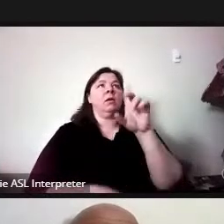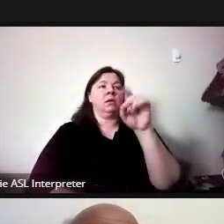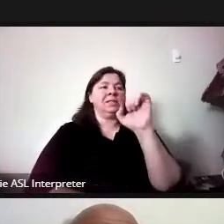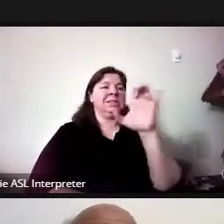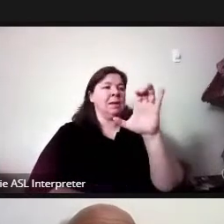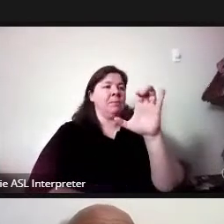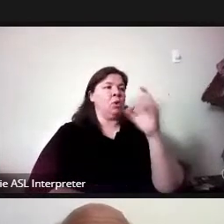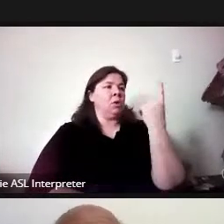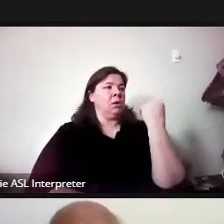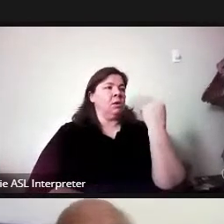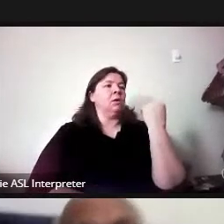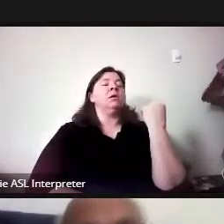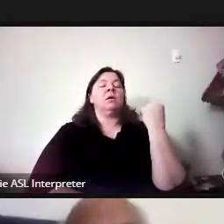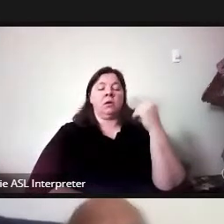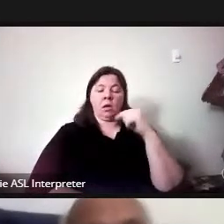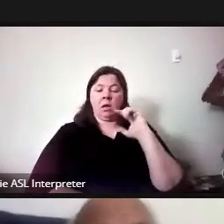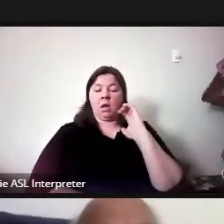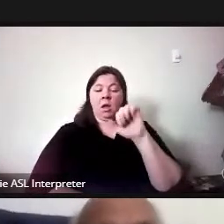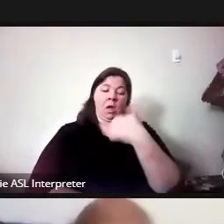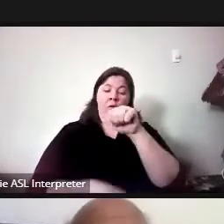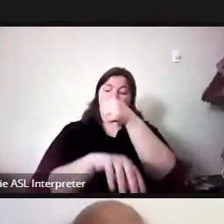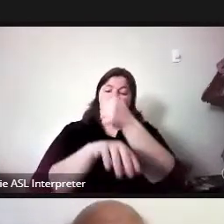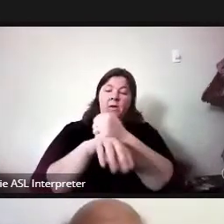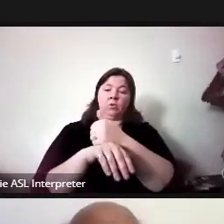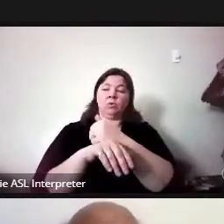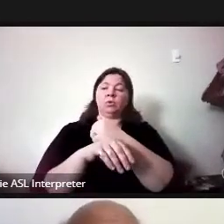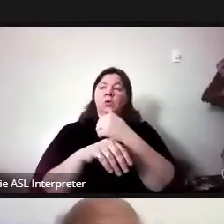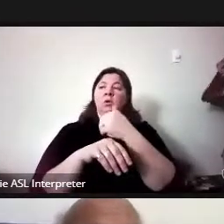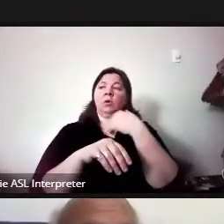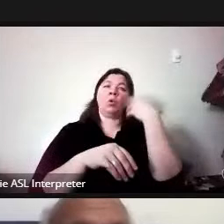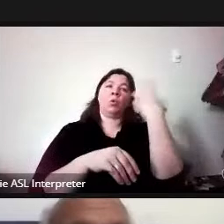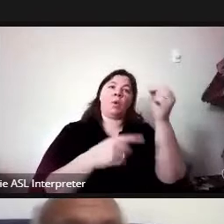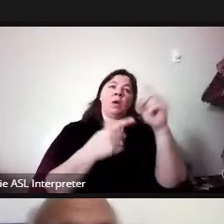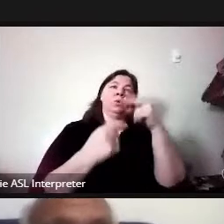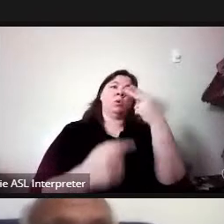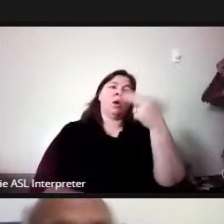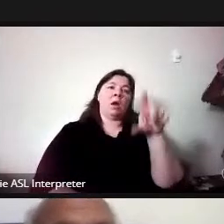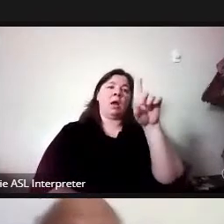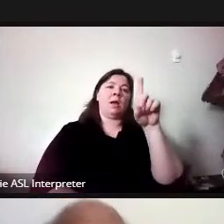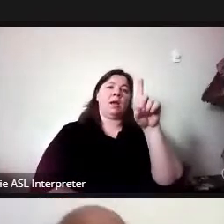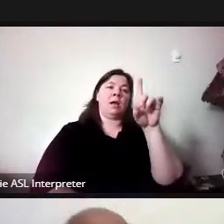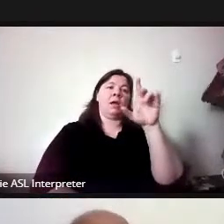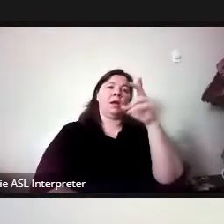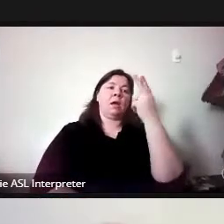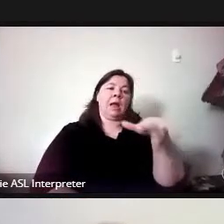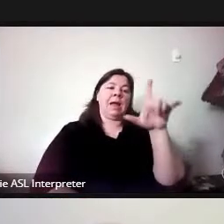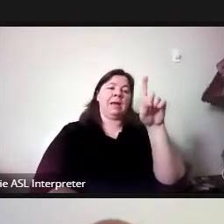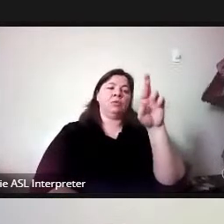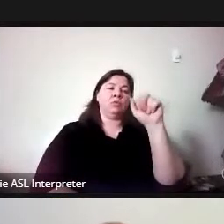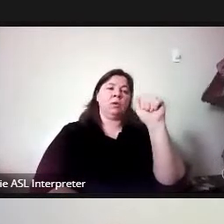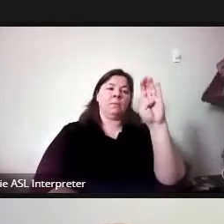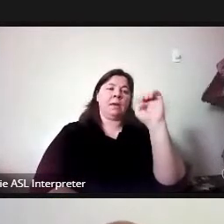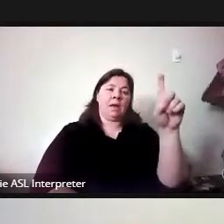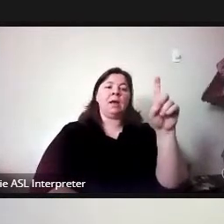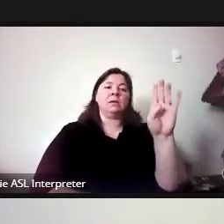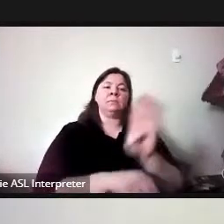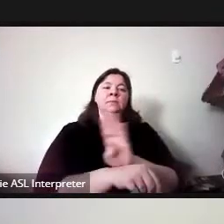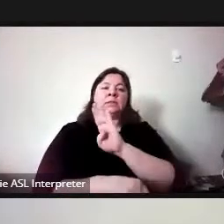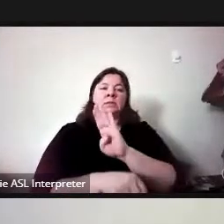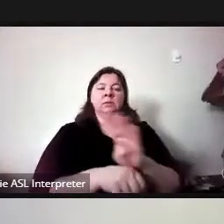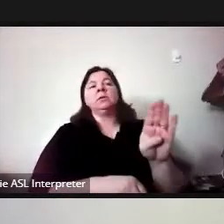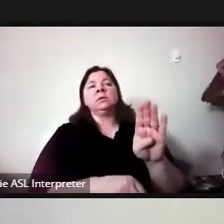actually, when we our founders went to Hyderabad for their visit. There were so many things. Like we